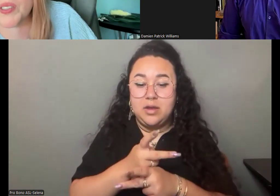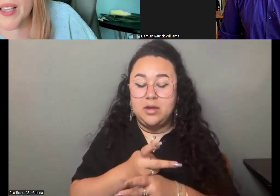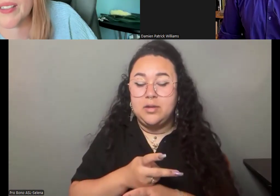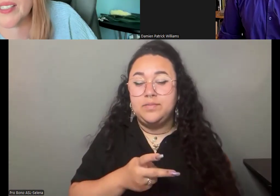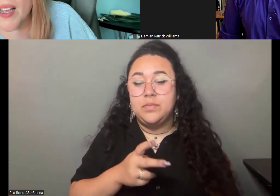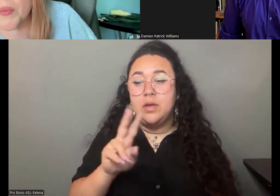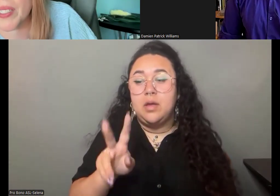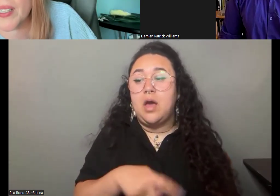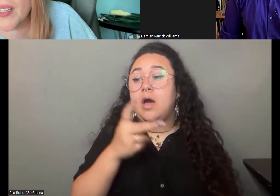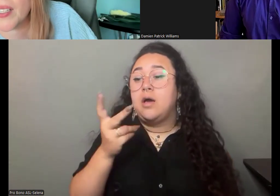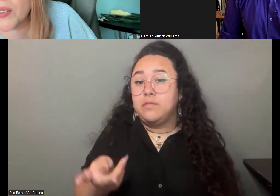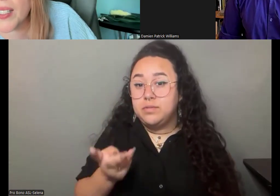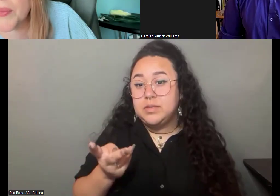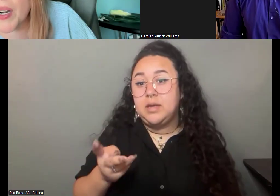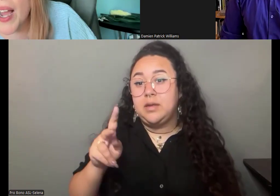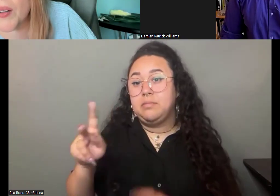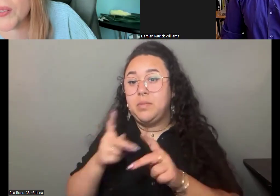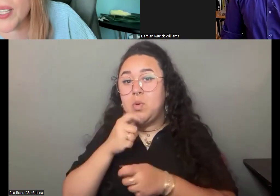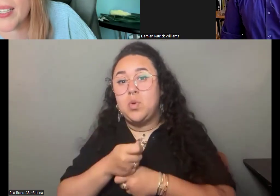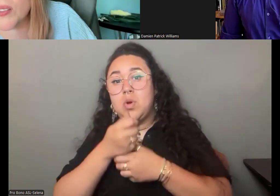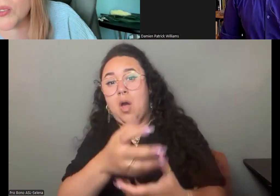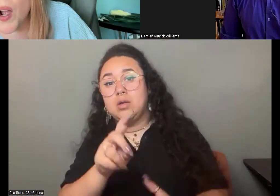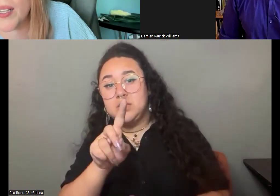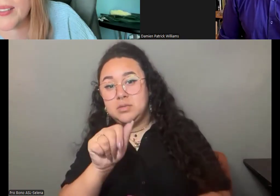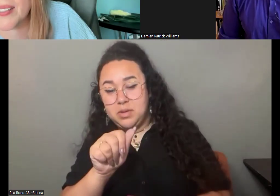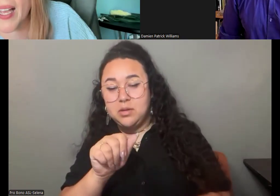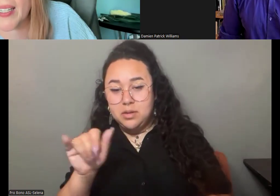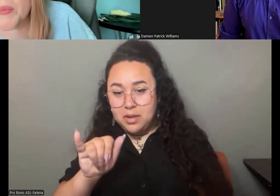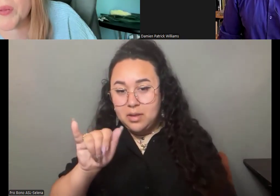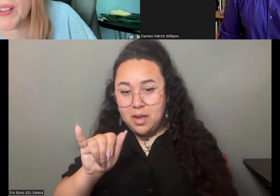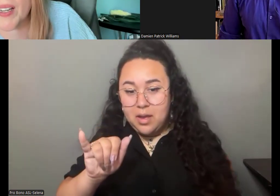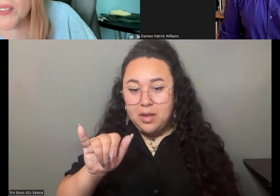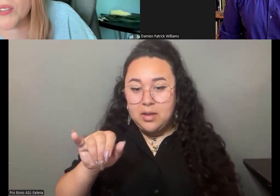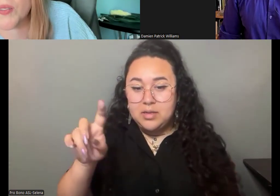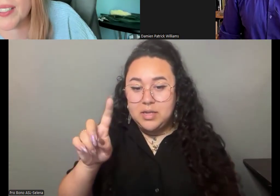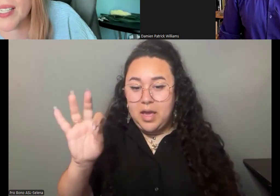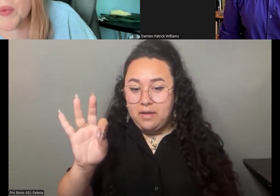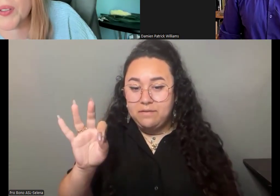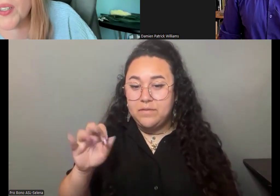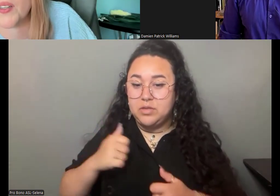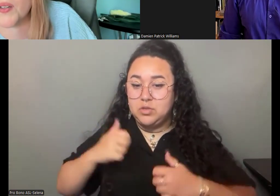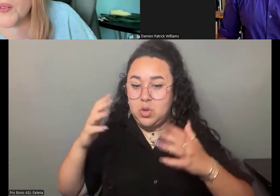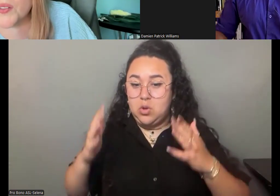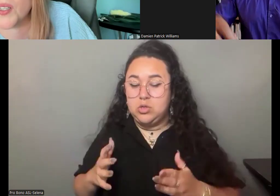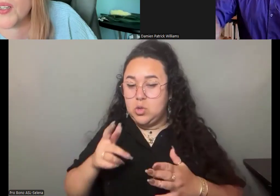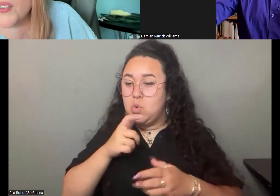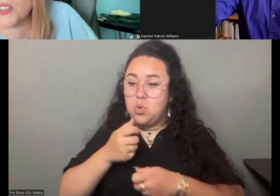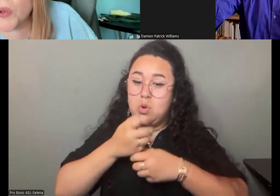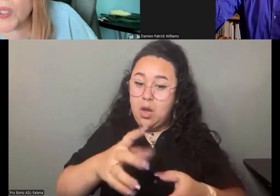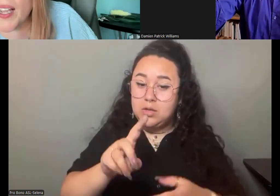afforded prosthetics and help. Can you tell us about how those lines are drawn societally between the undeserving disabled,